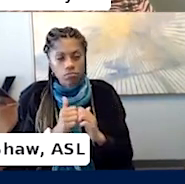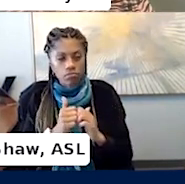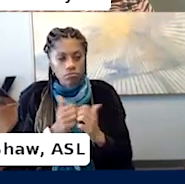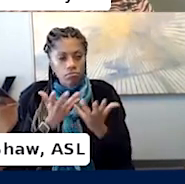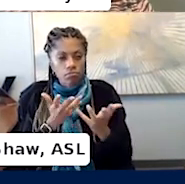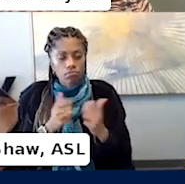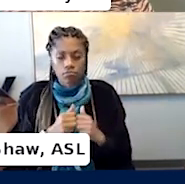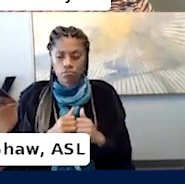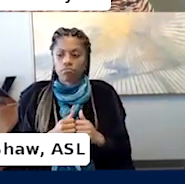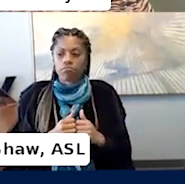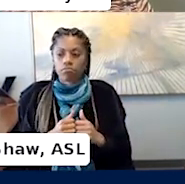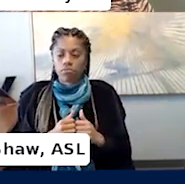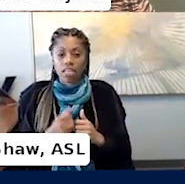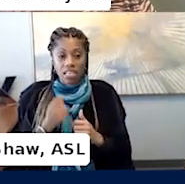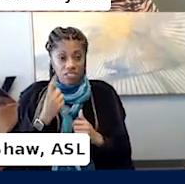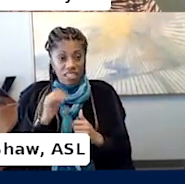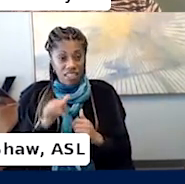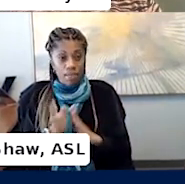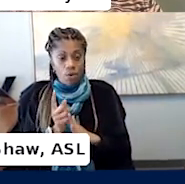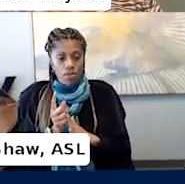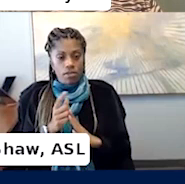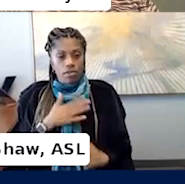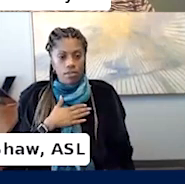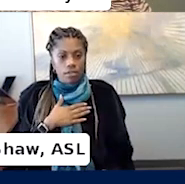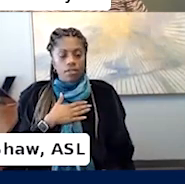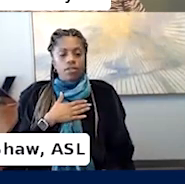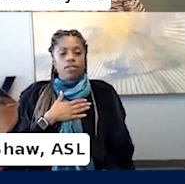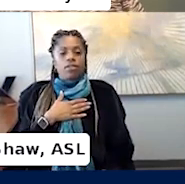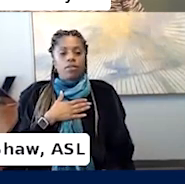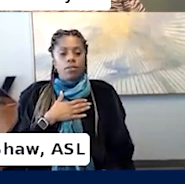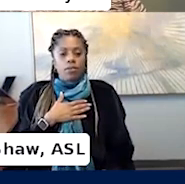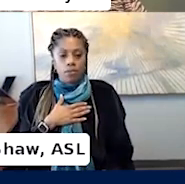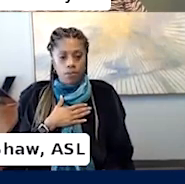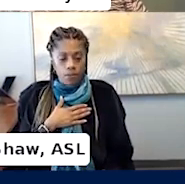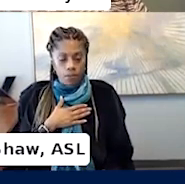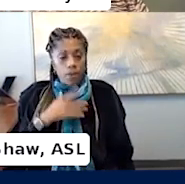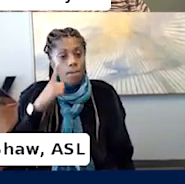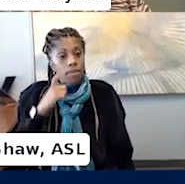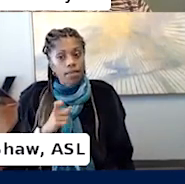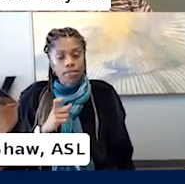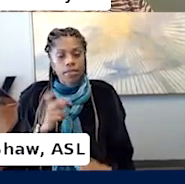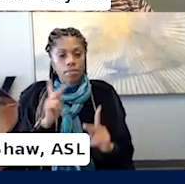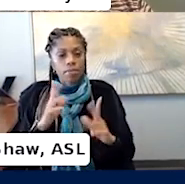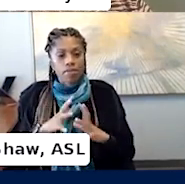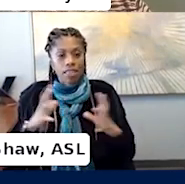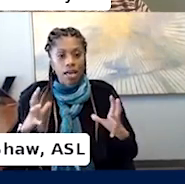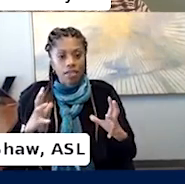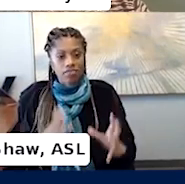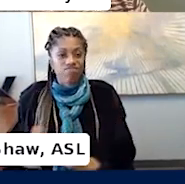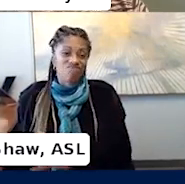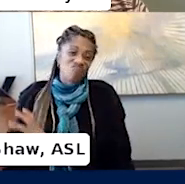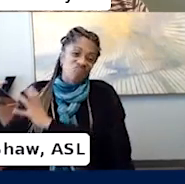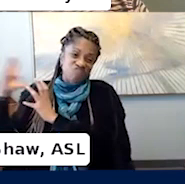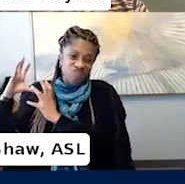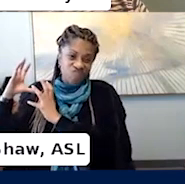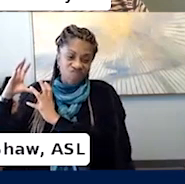a breath, because again, people are bringing so much with them into that space. And so that's what I really do appreciate